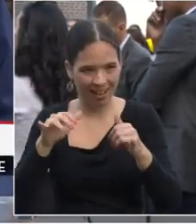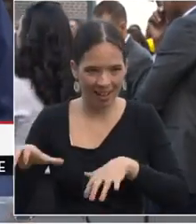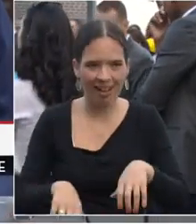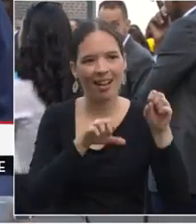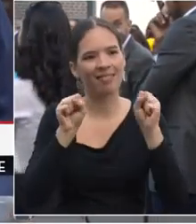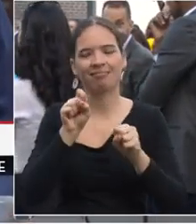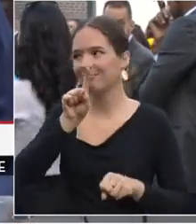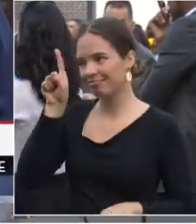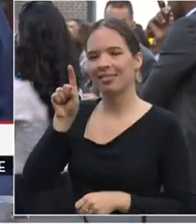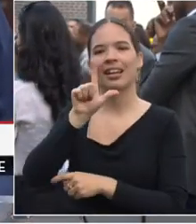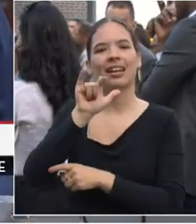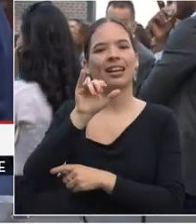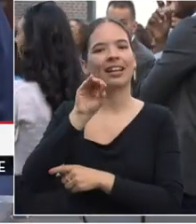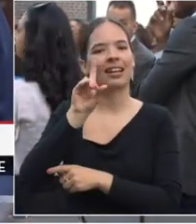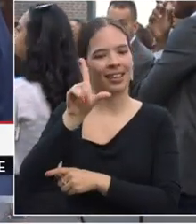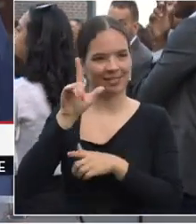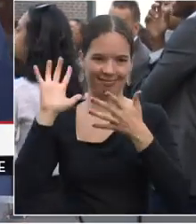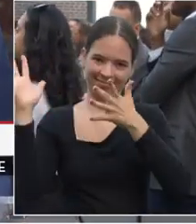Some of you all will recall.